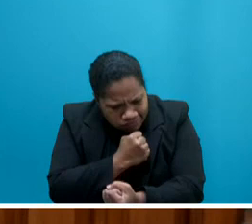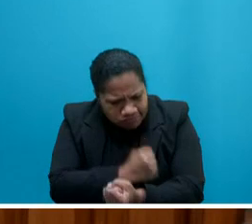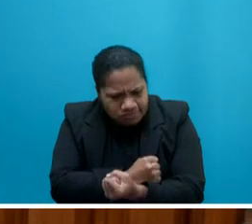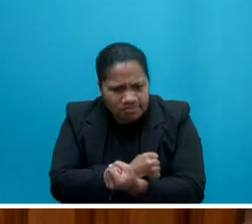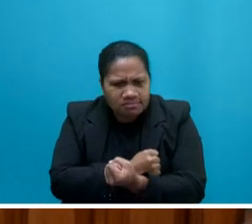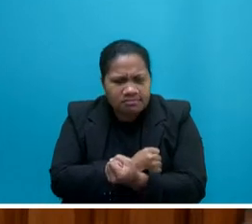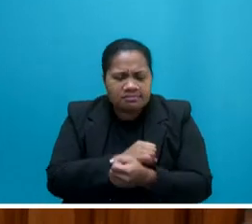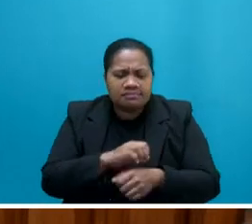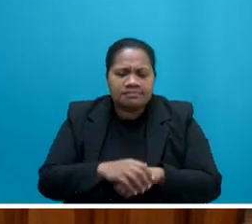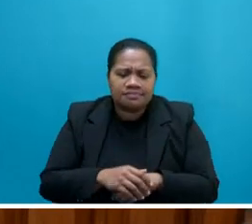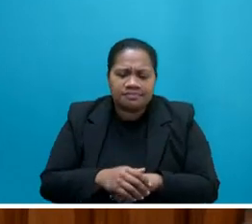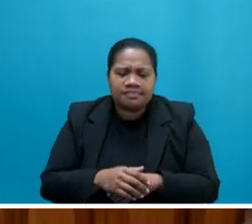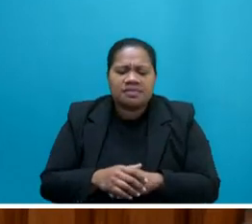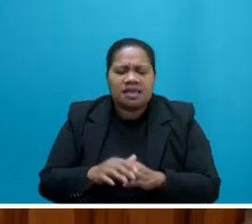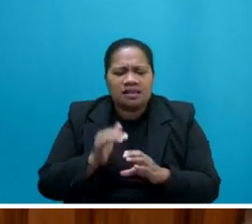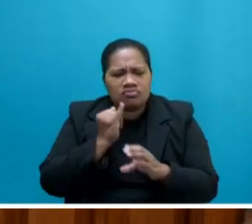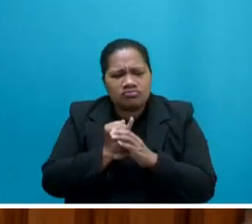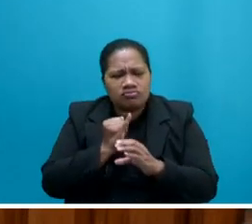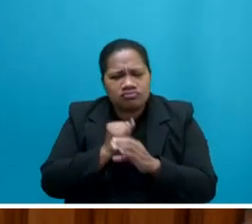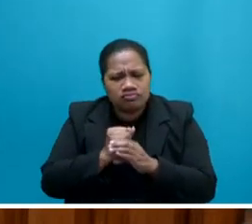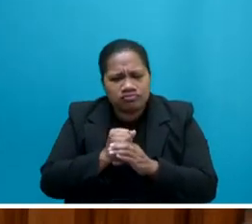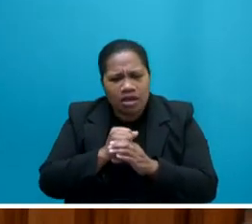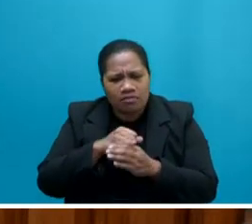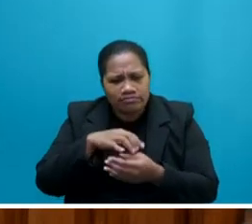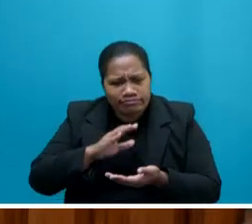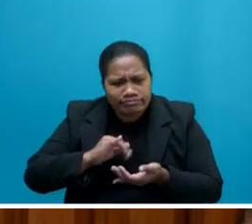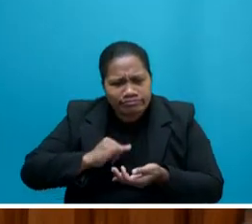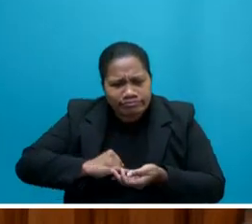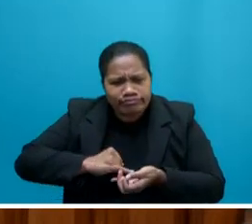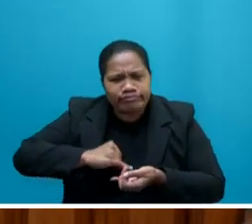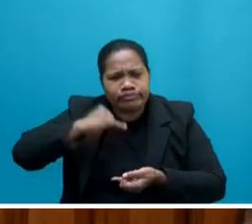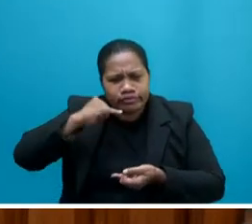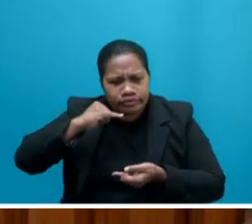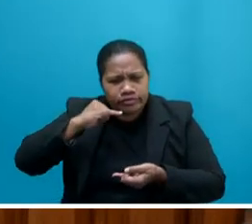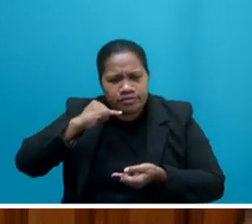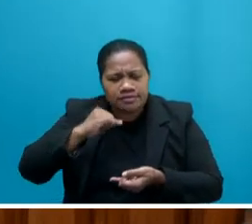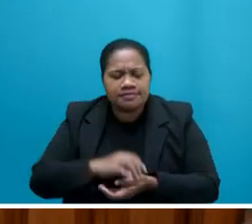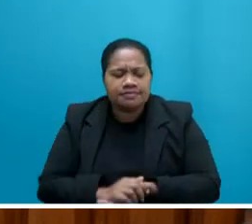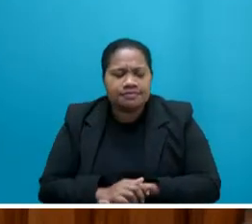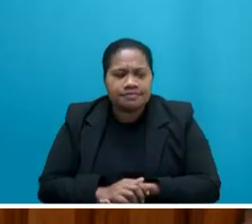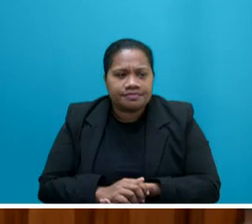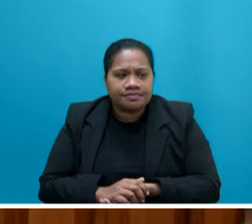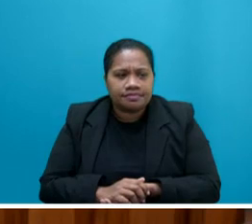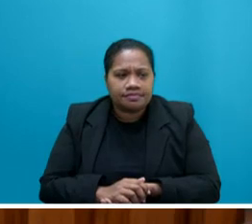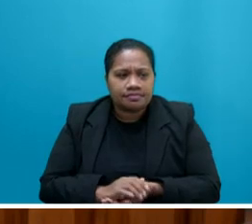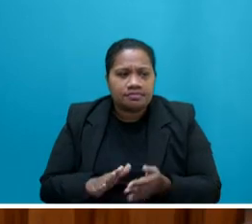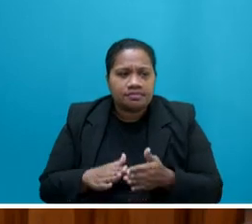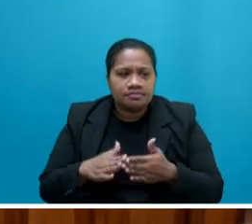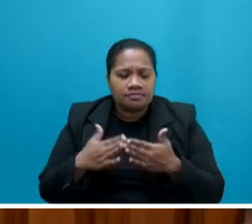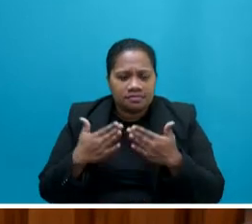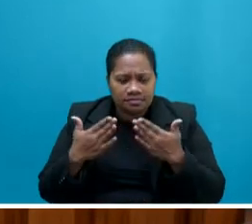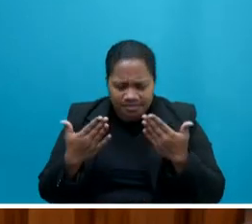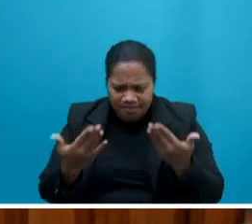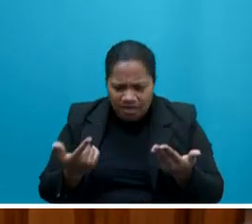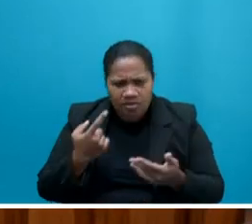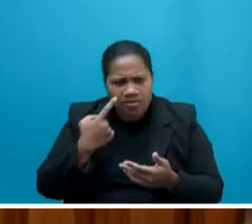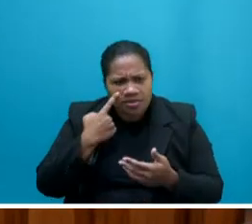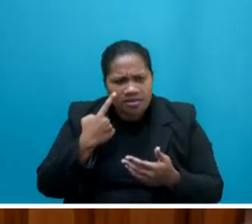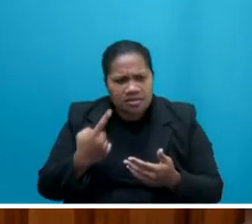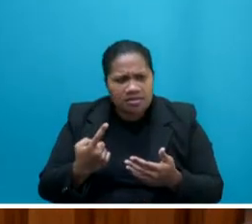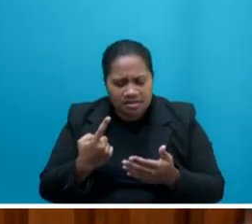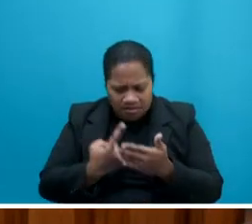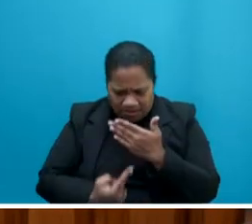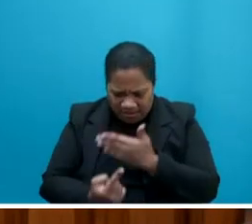Jeez. Number nine, poor network services, water cuts, and power blackouts, which are becoming a regular feature of life in Fiji